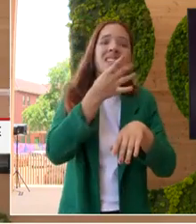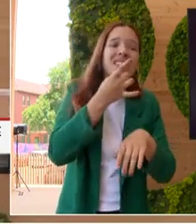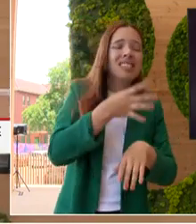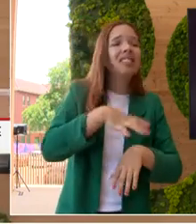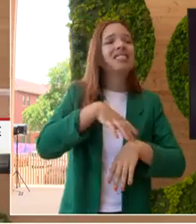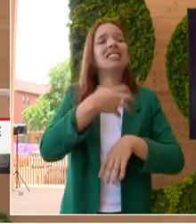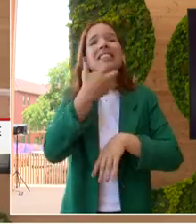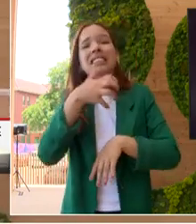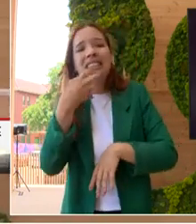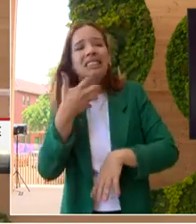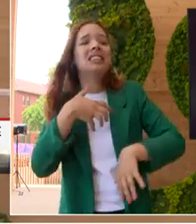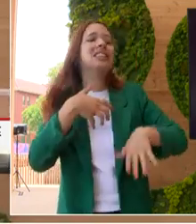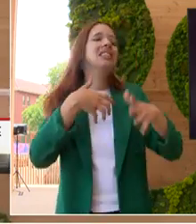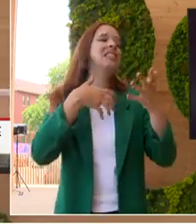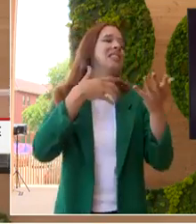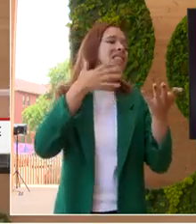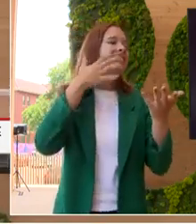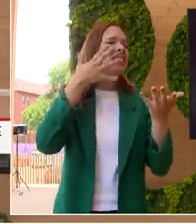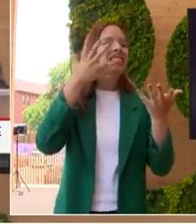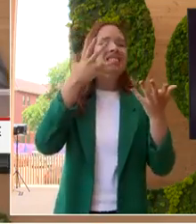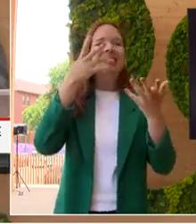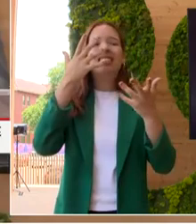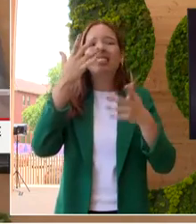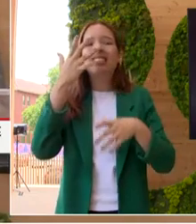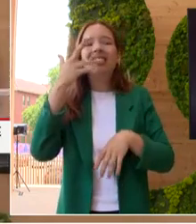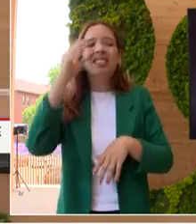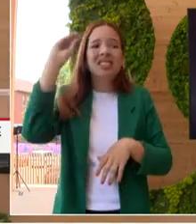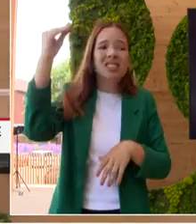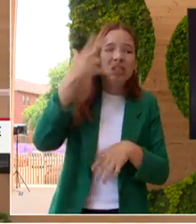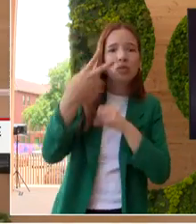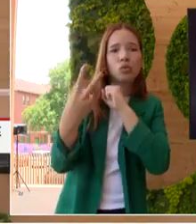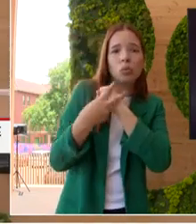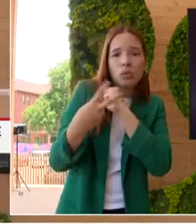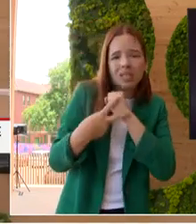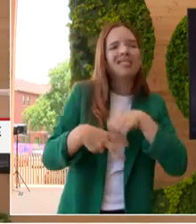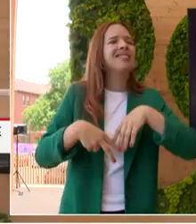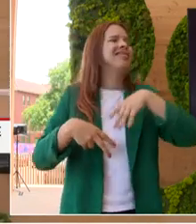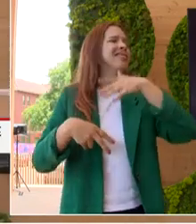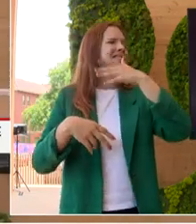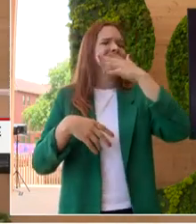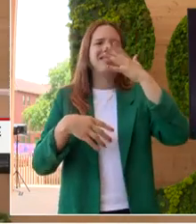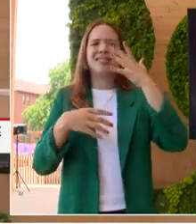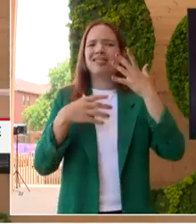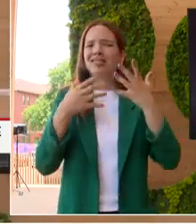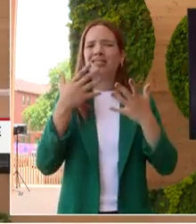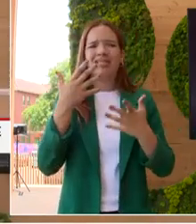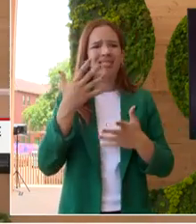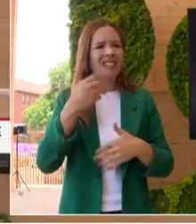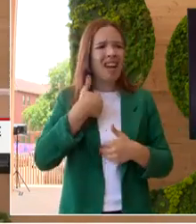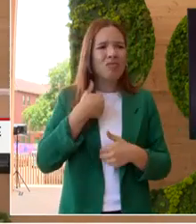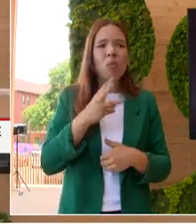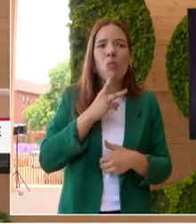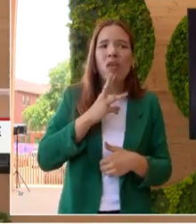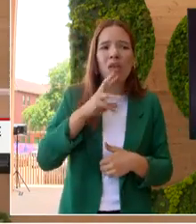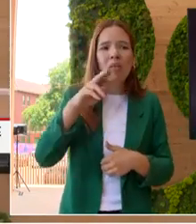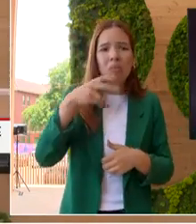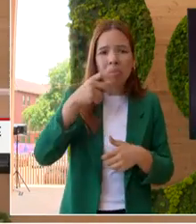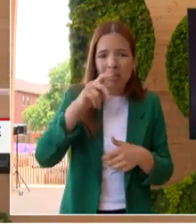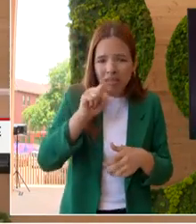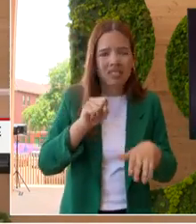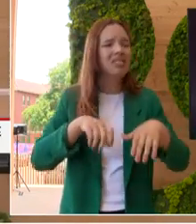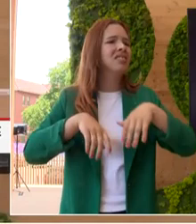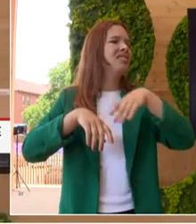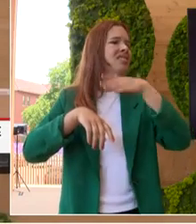battery storage readiness. We store runoff water to water plants on site, and we've used hyper-locally